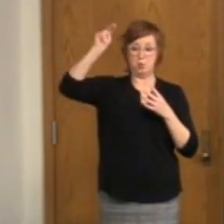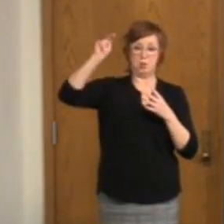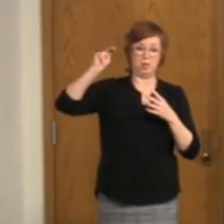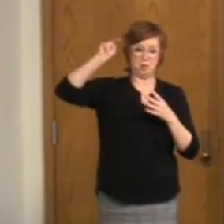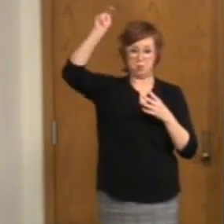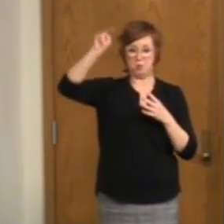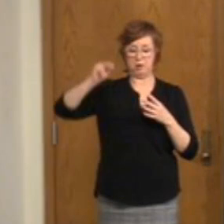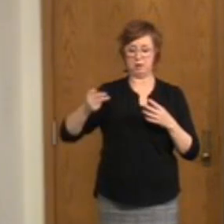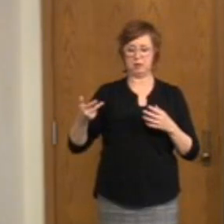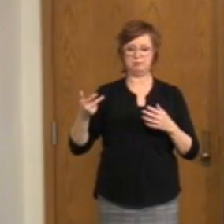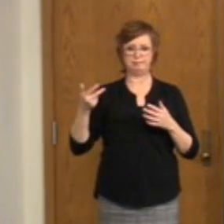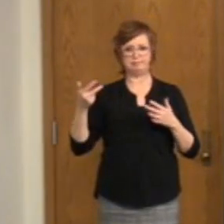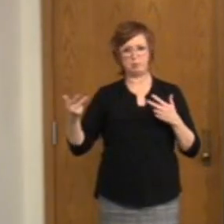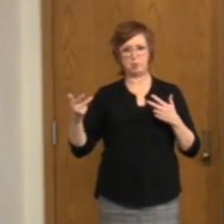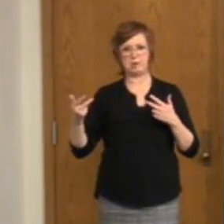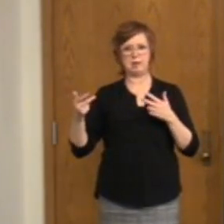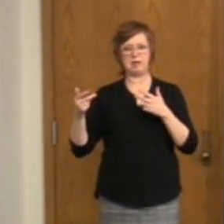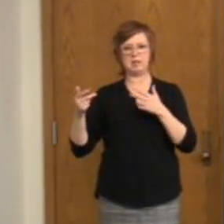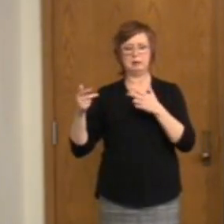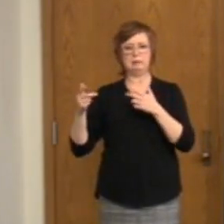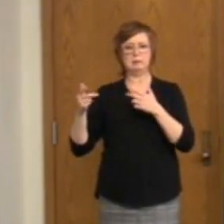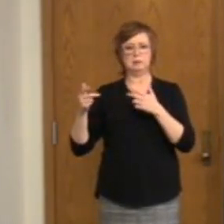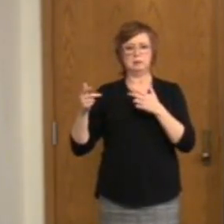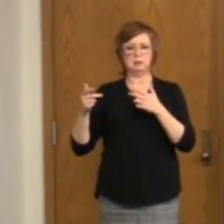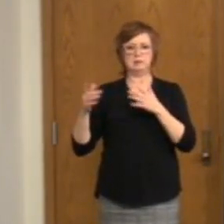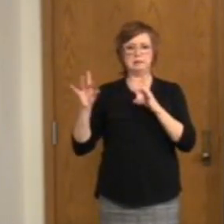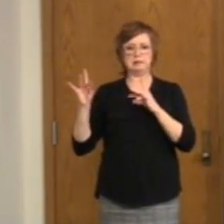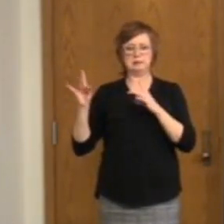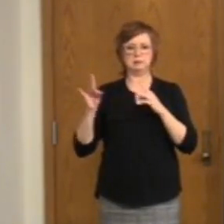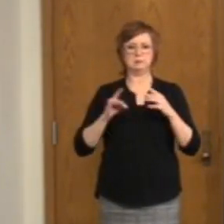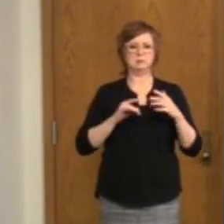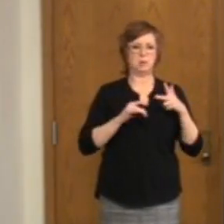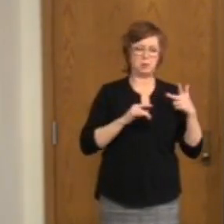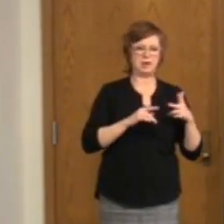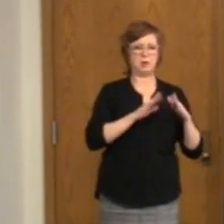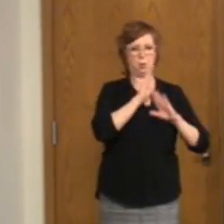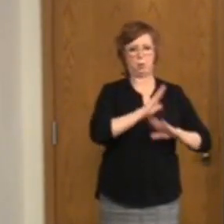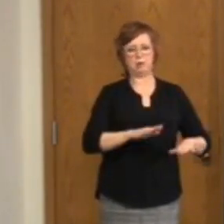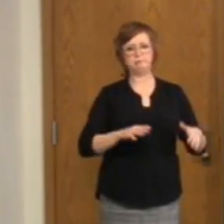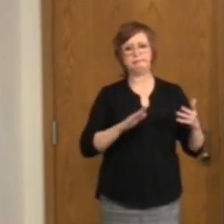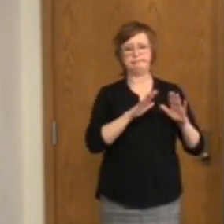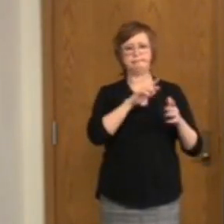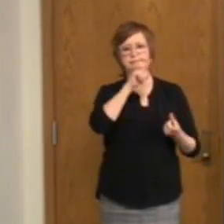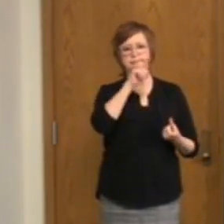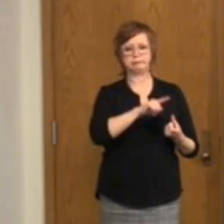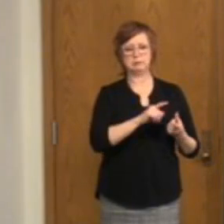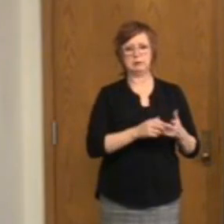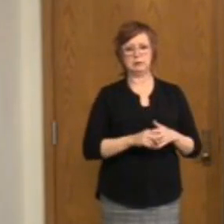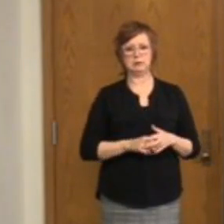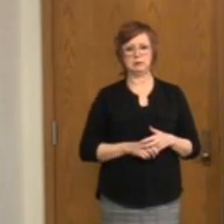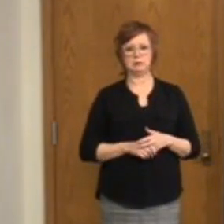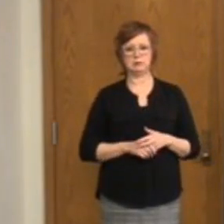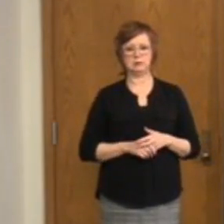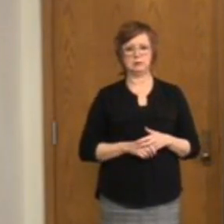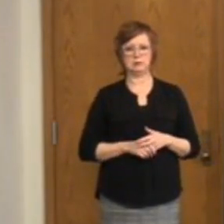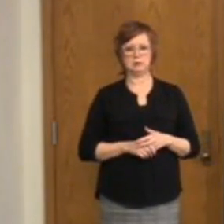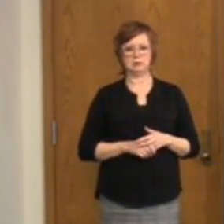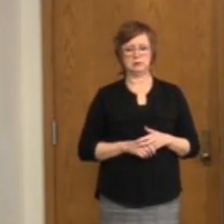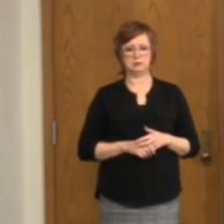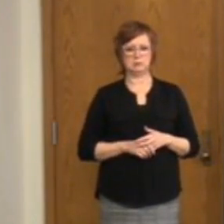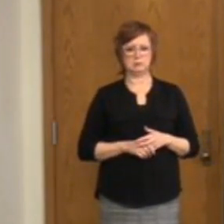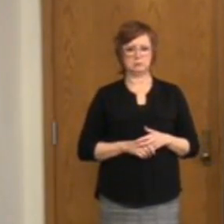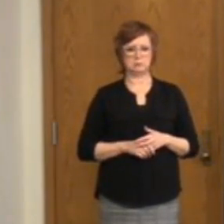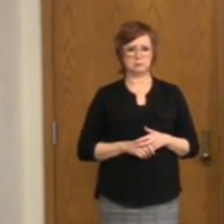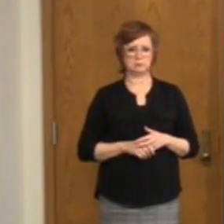trend. So I think, it's easiest if restrictions are relaxed uniformly throughout the province, and we hope that we can move in